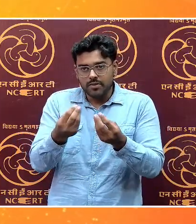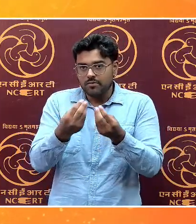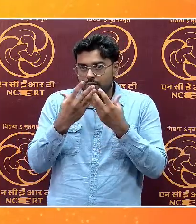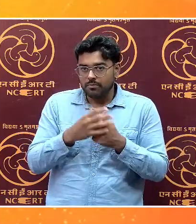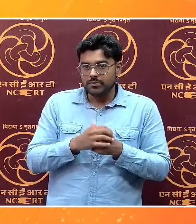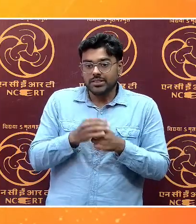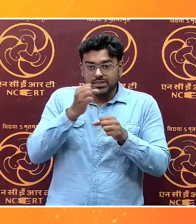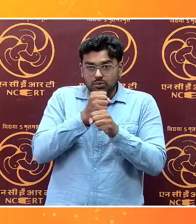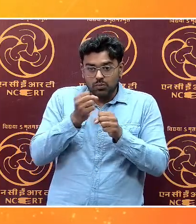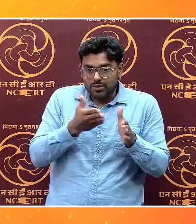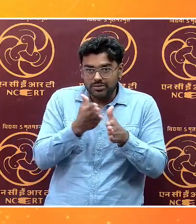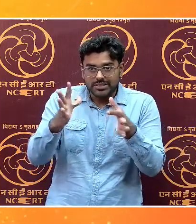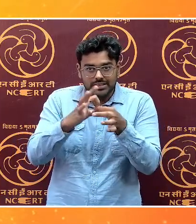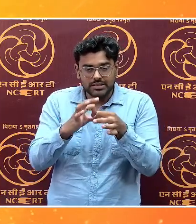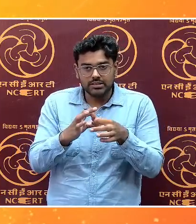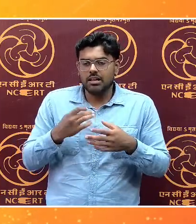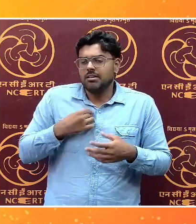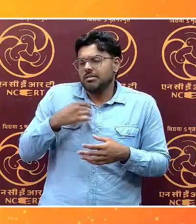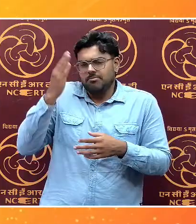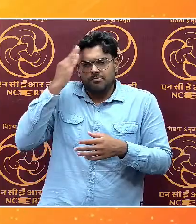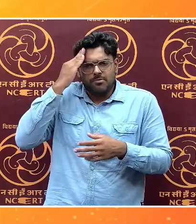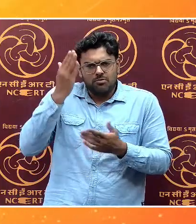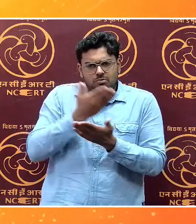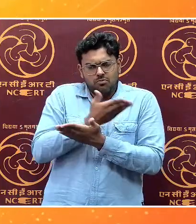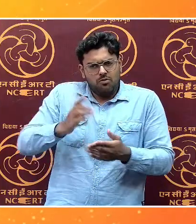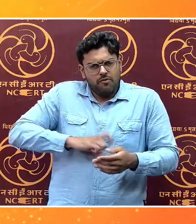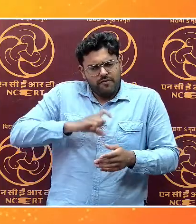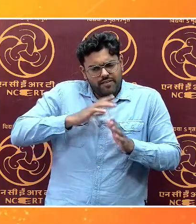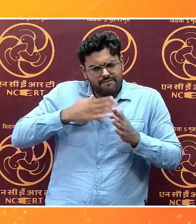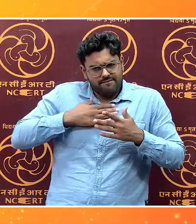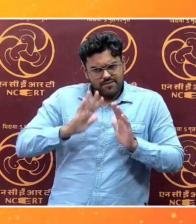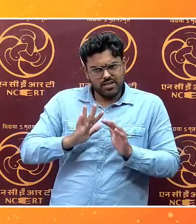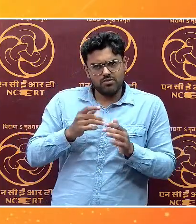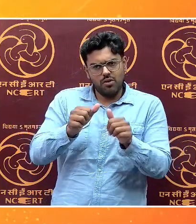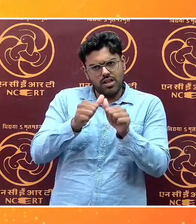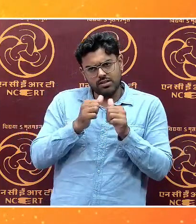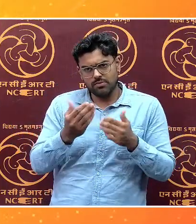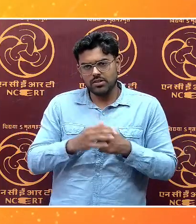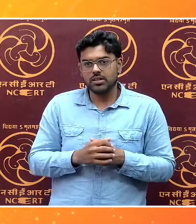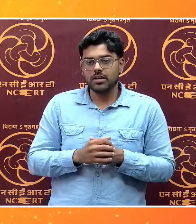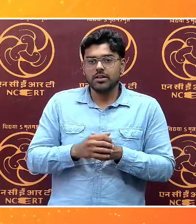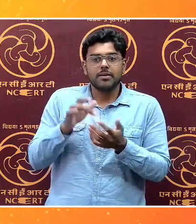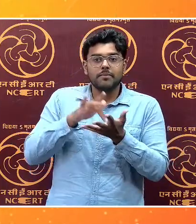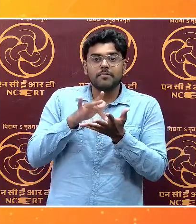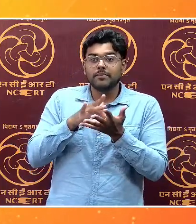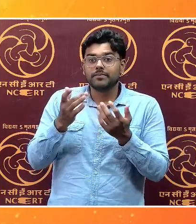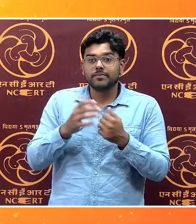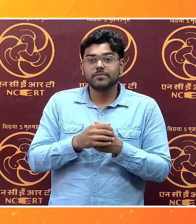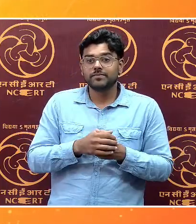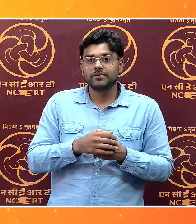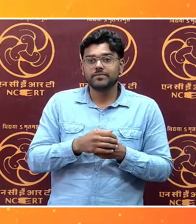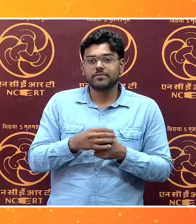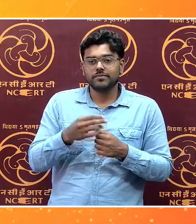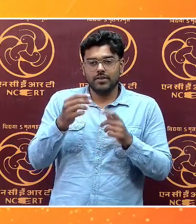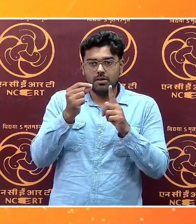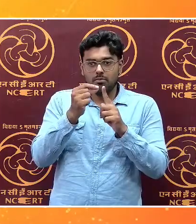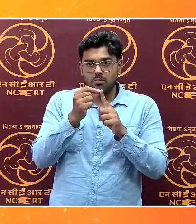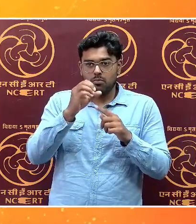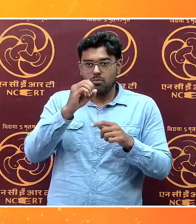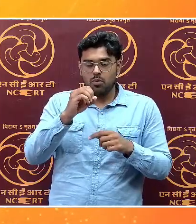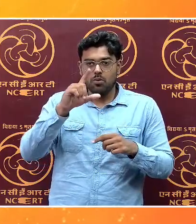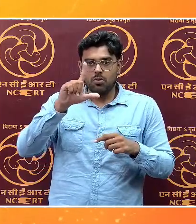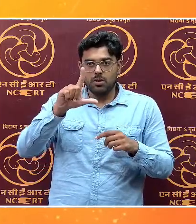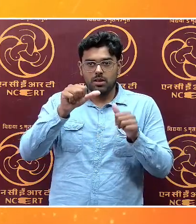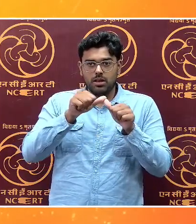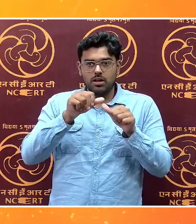confident that all of you have found the correct answer, and the correct answer is Polavaram Polavaram Dam, Dam and Koringa Wildlife